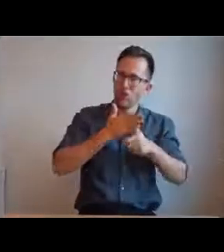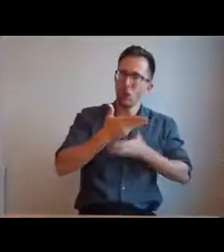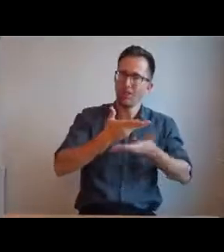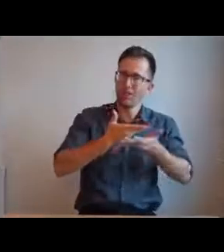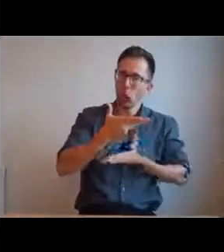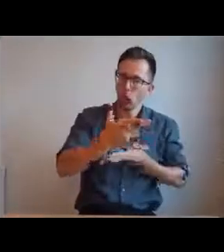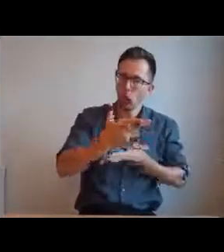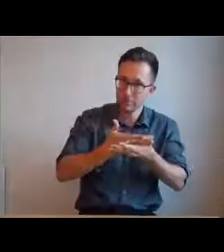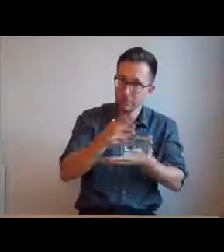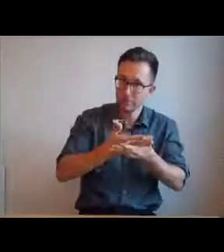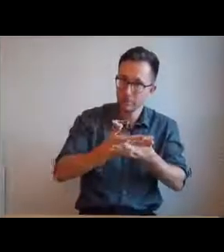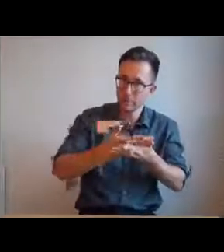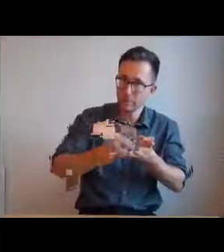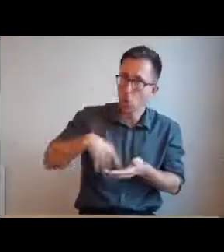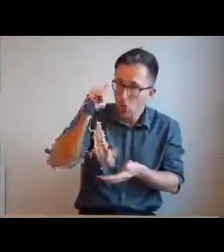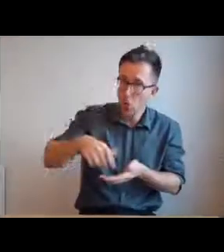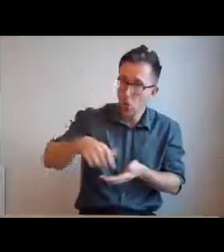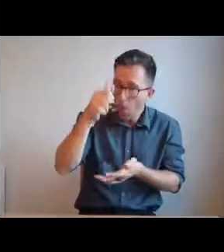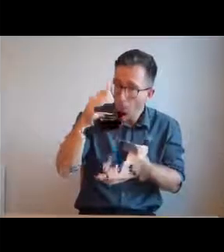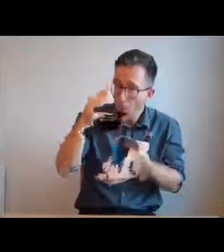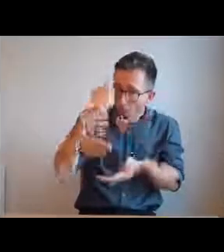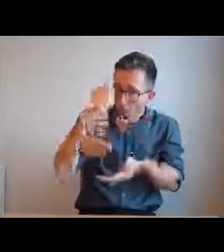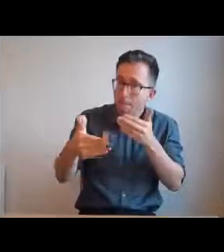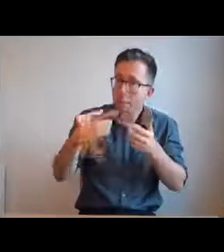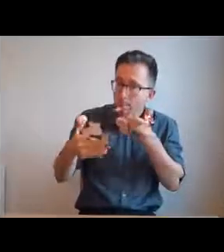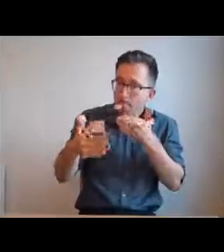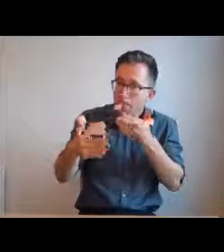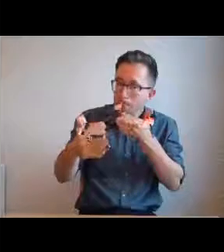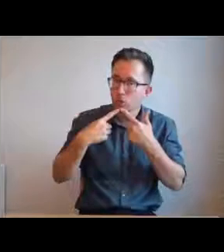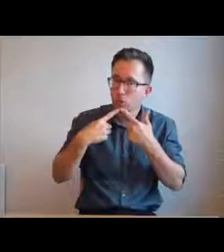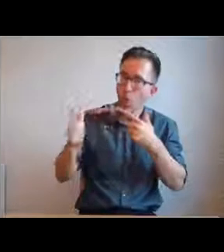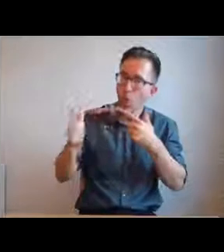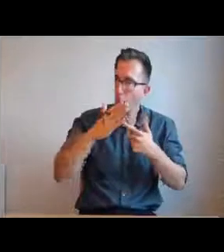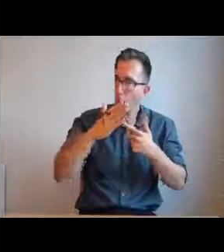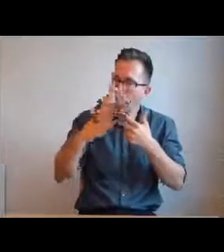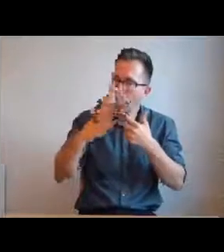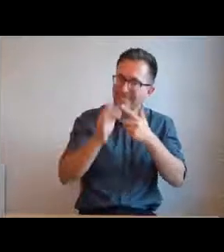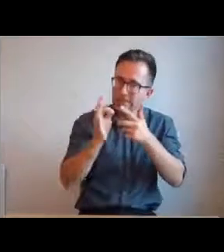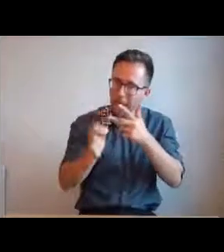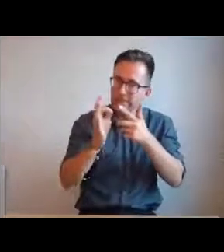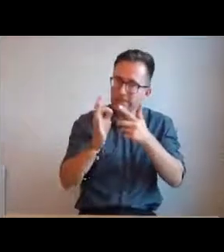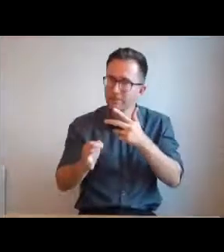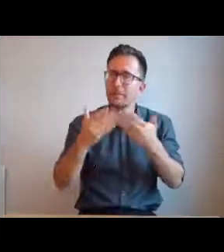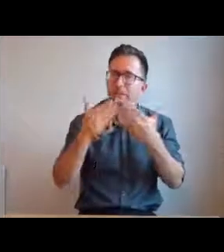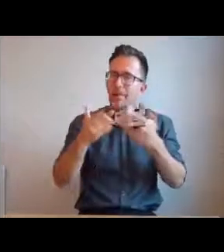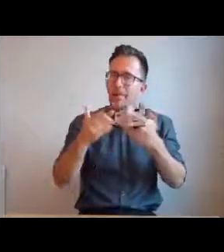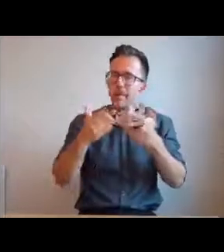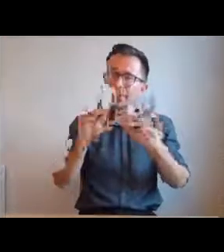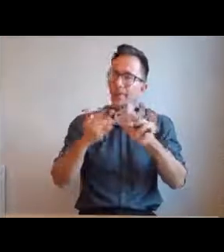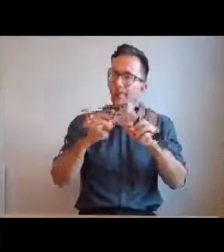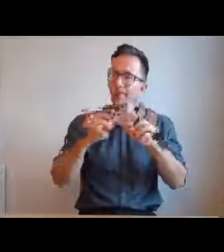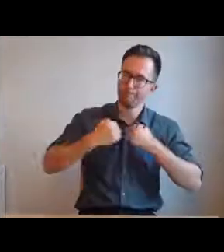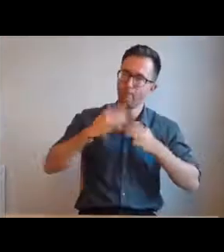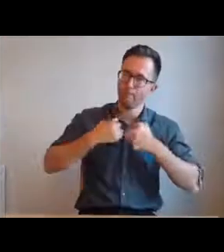If you want to know more information on the proposed refinements, then I would suggest that you take a look at our website on